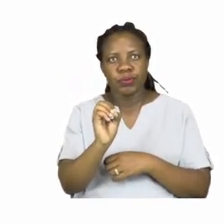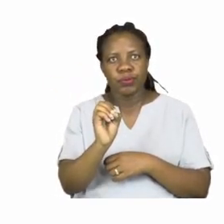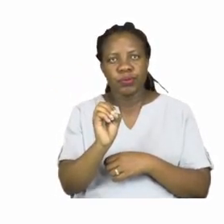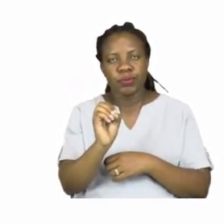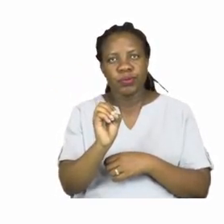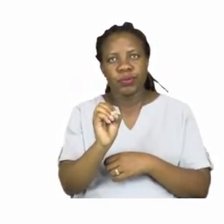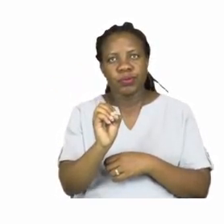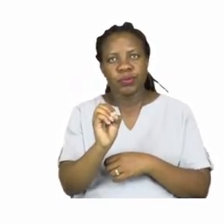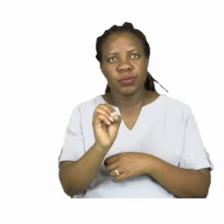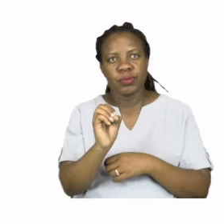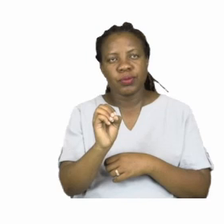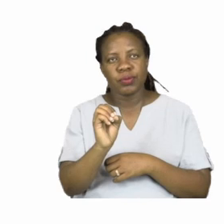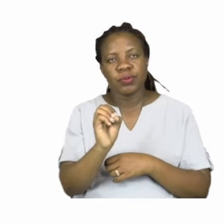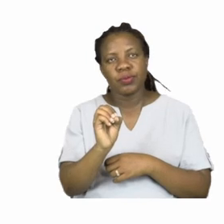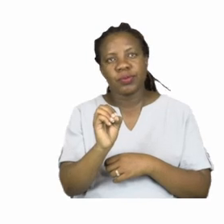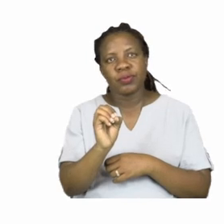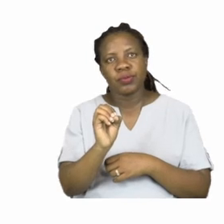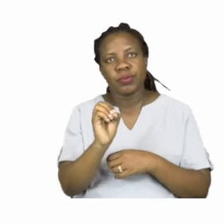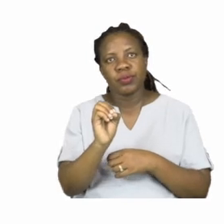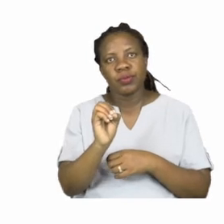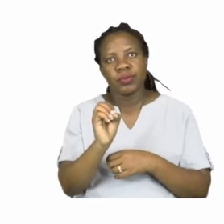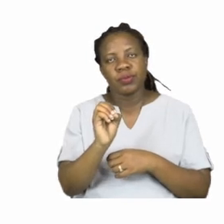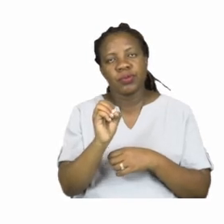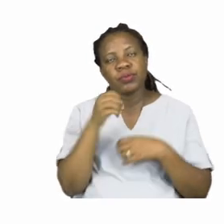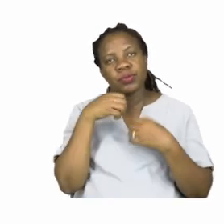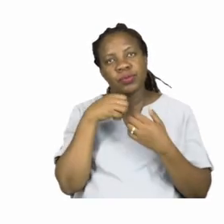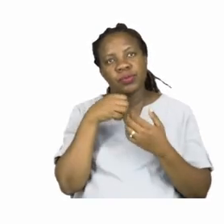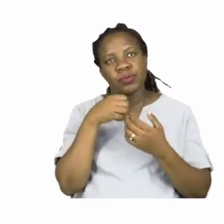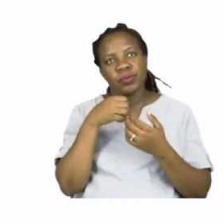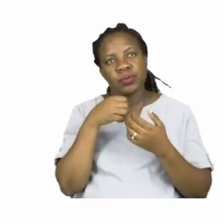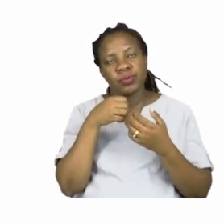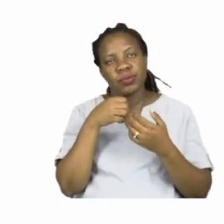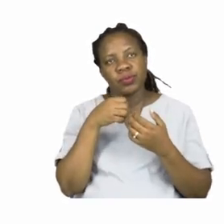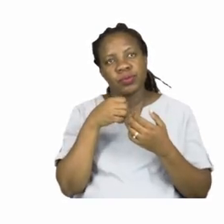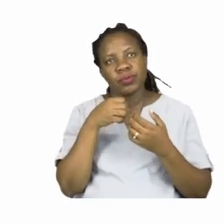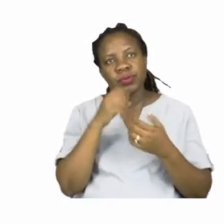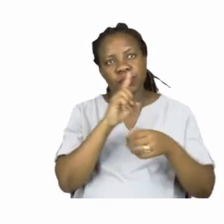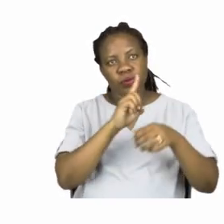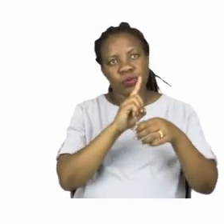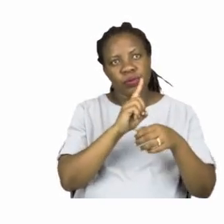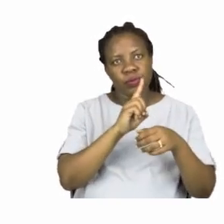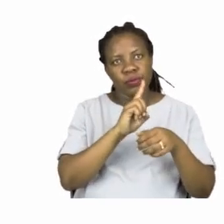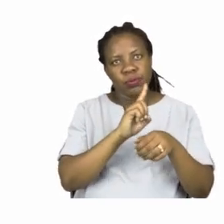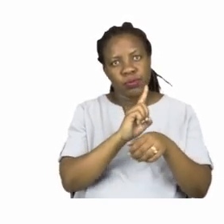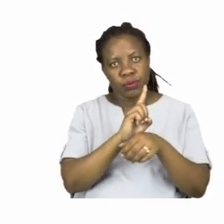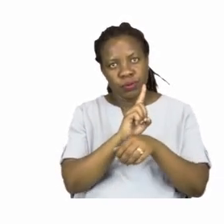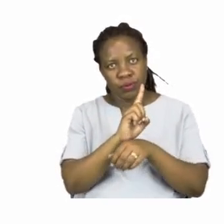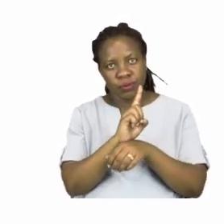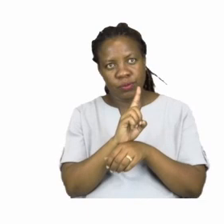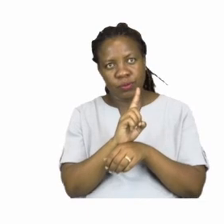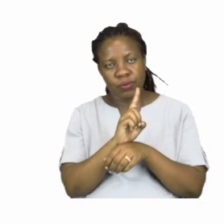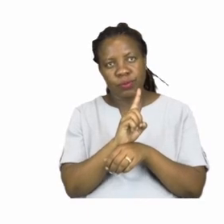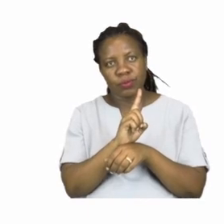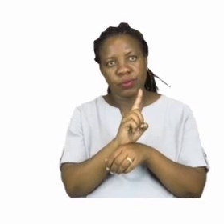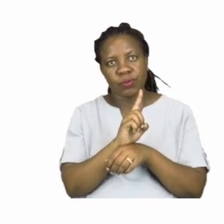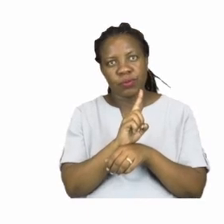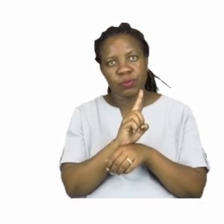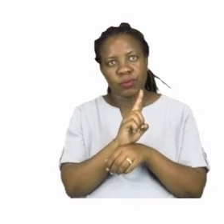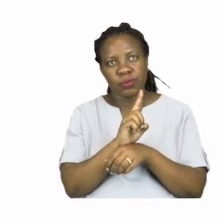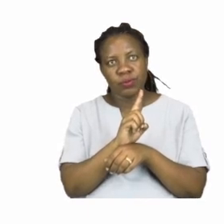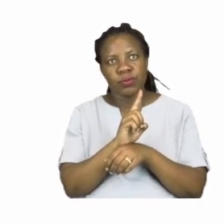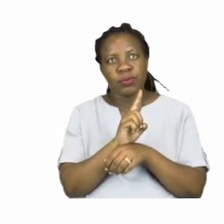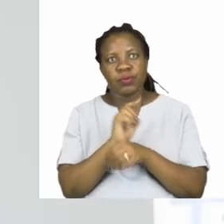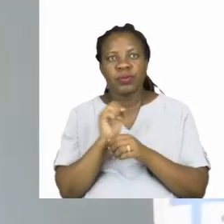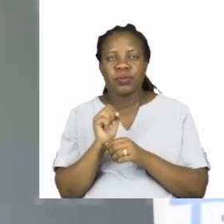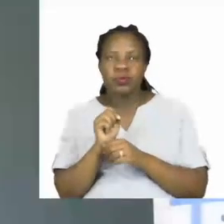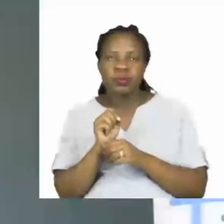the sum. So we're going to try and do the first part of it and the second part. Let's take a look at the